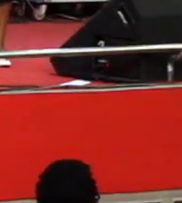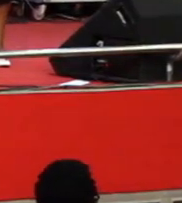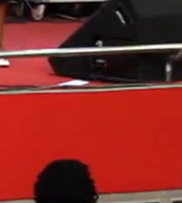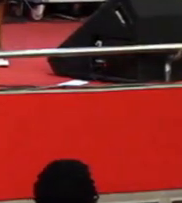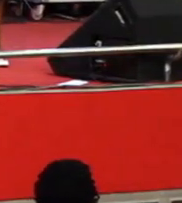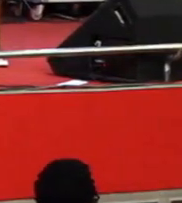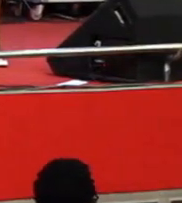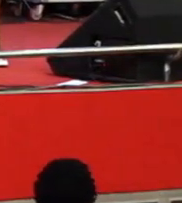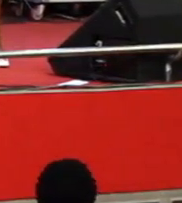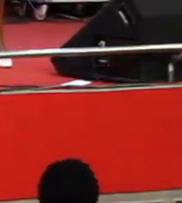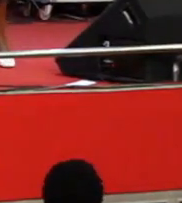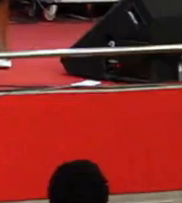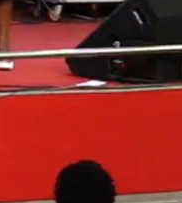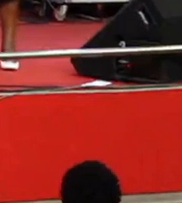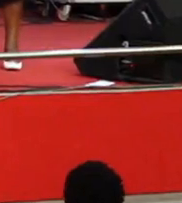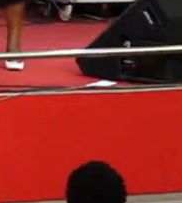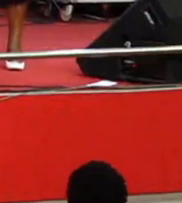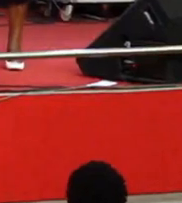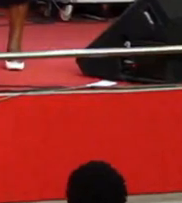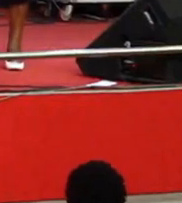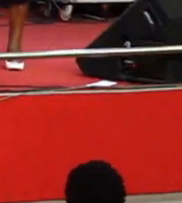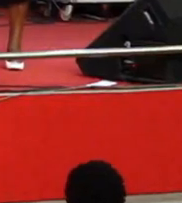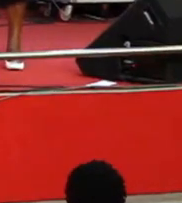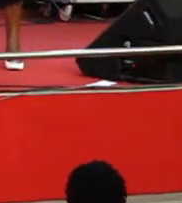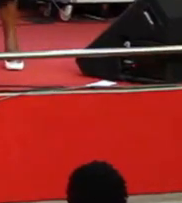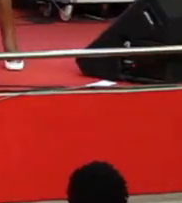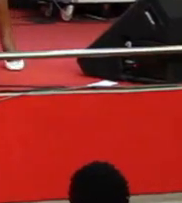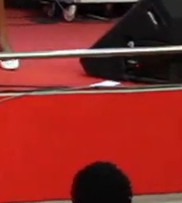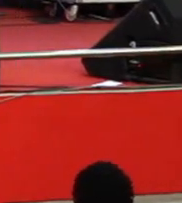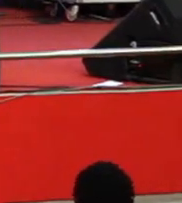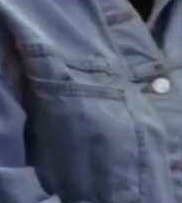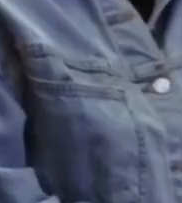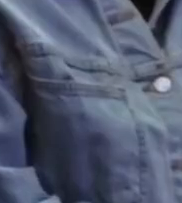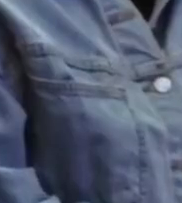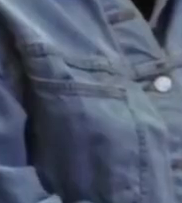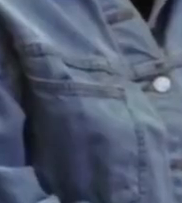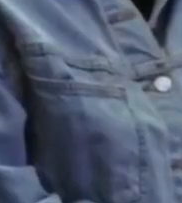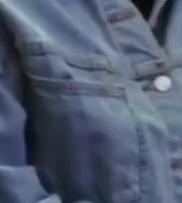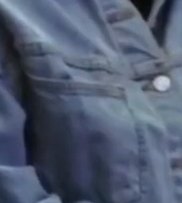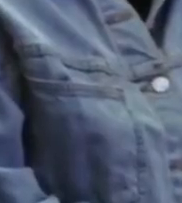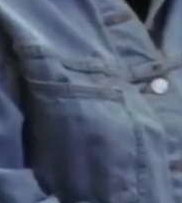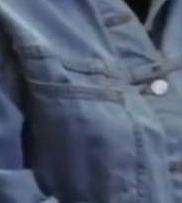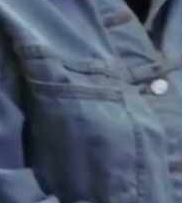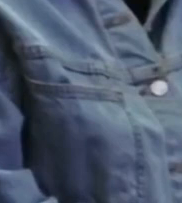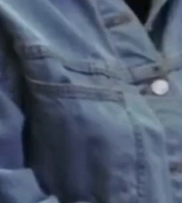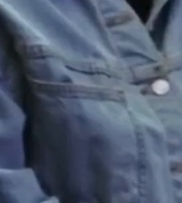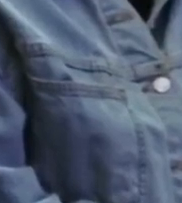your life. Say, now say with me. Say, your God.